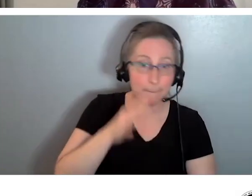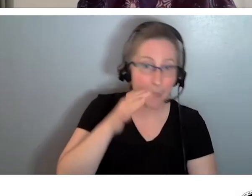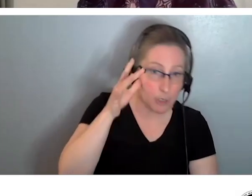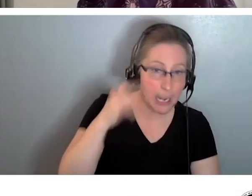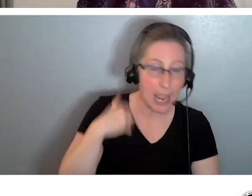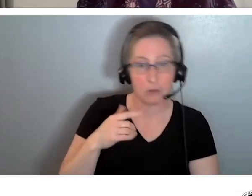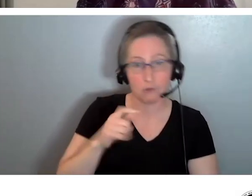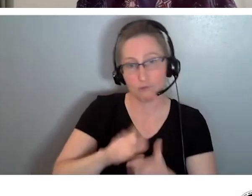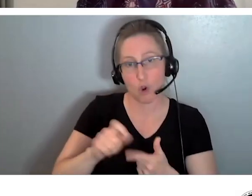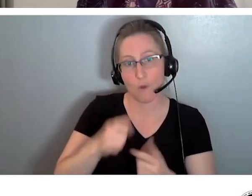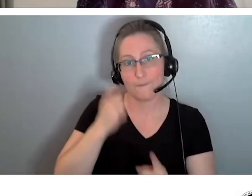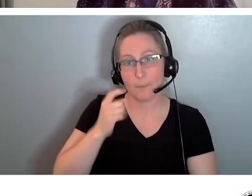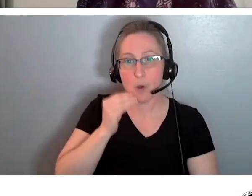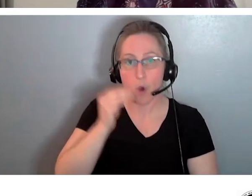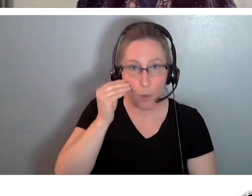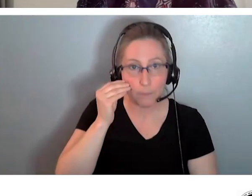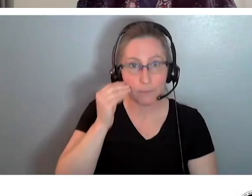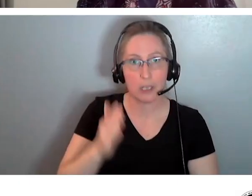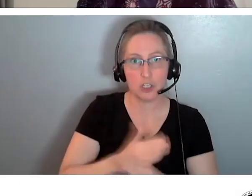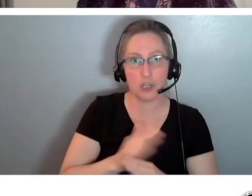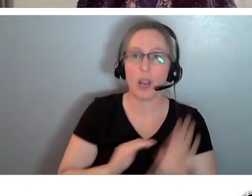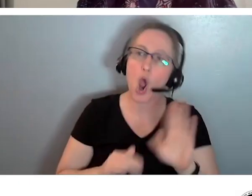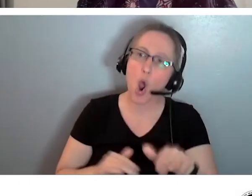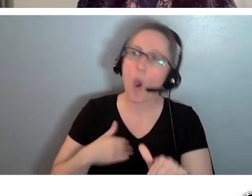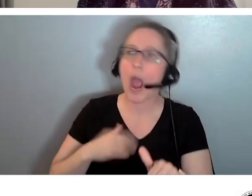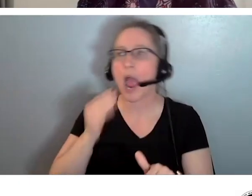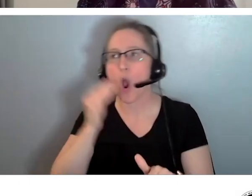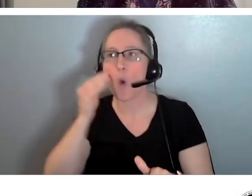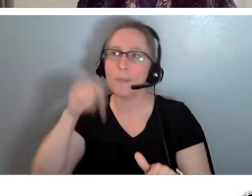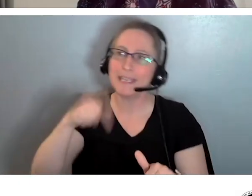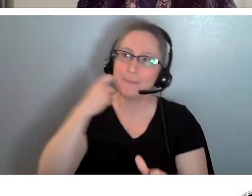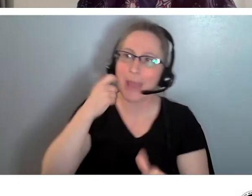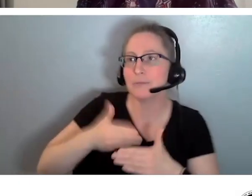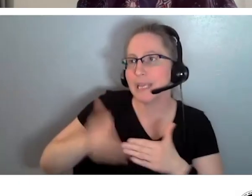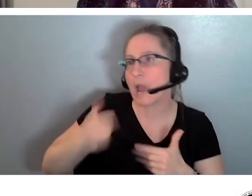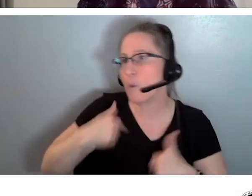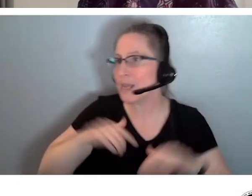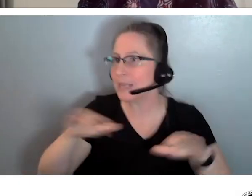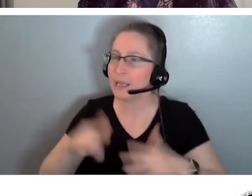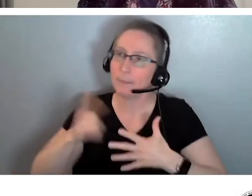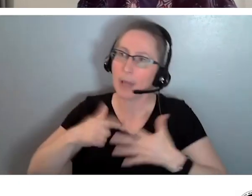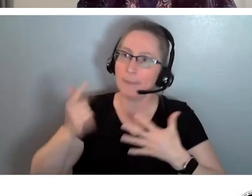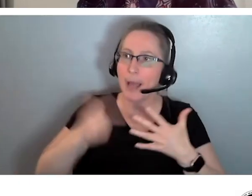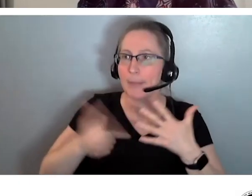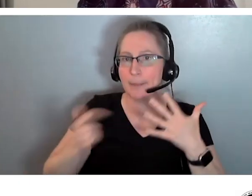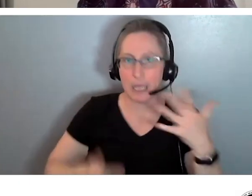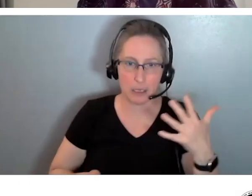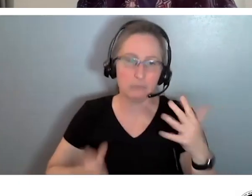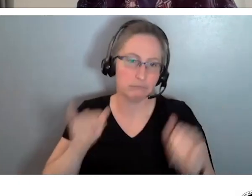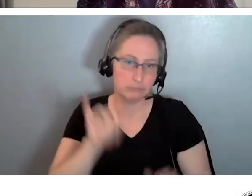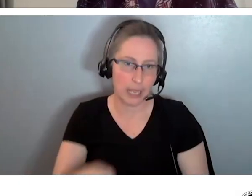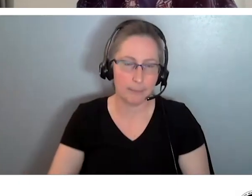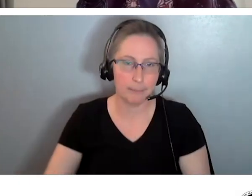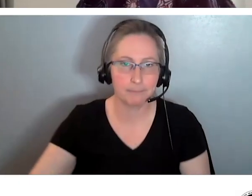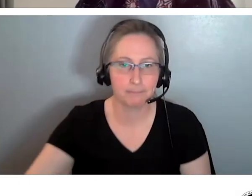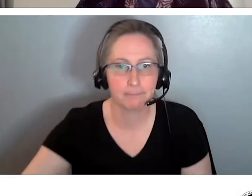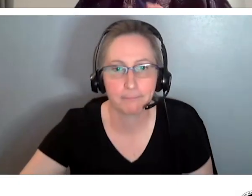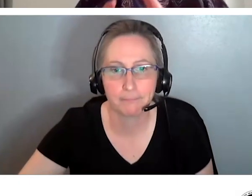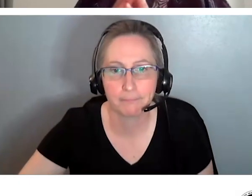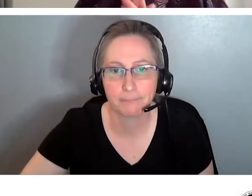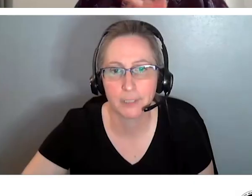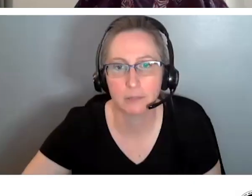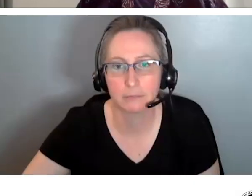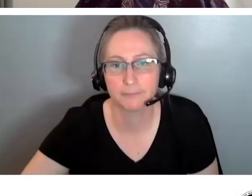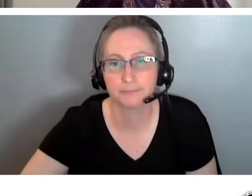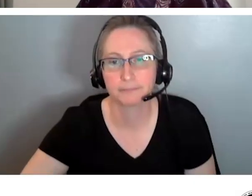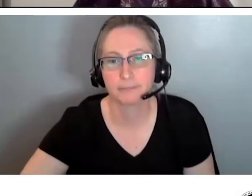from home, sharing what the child did in the family home over the weekend, perhaps. All right,